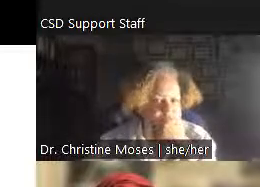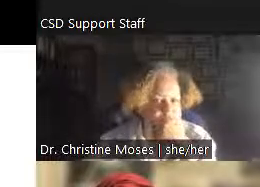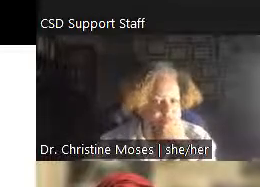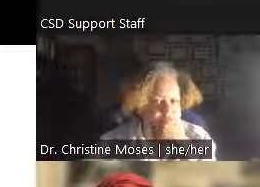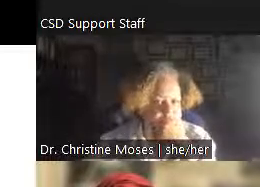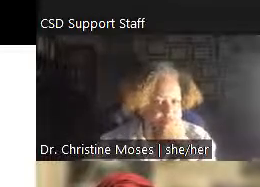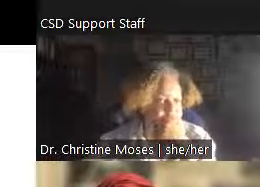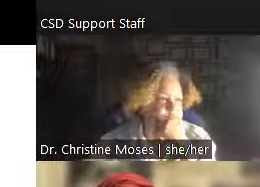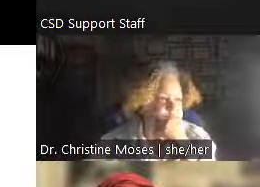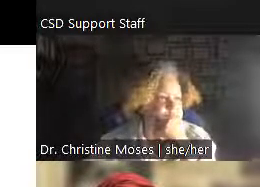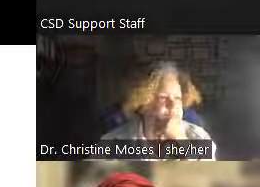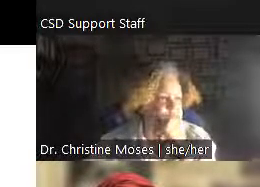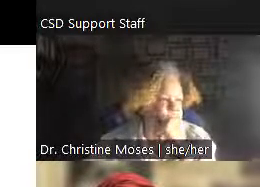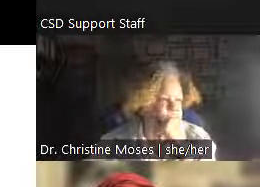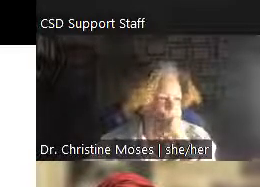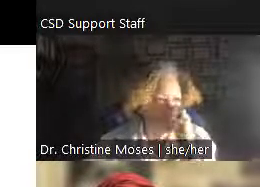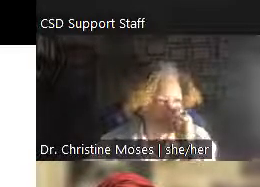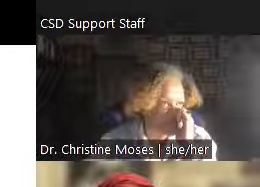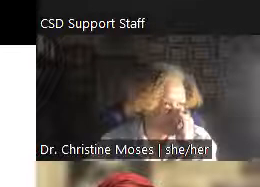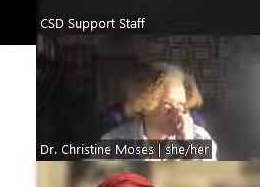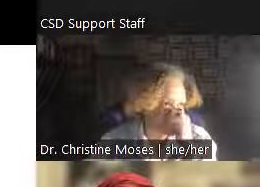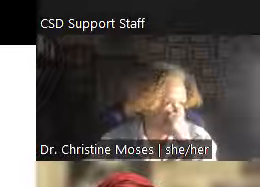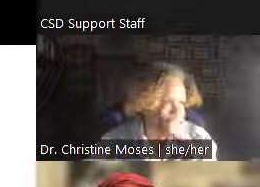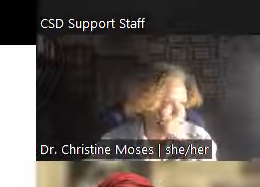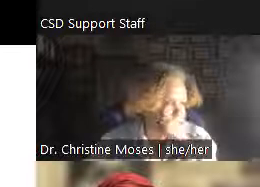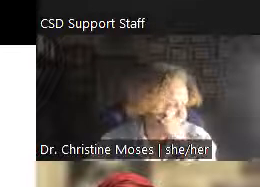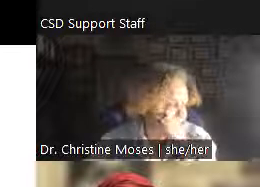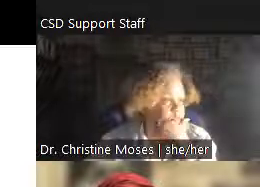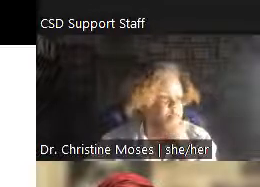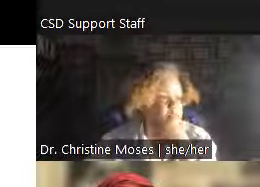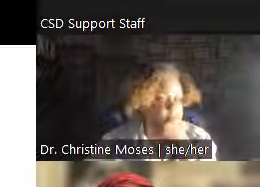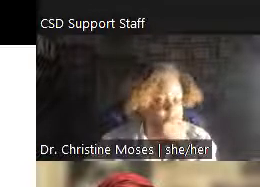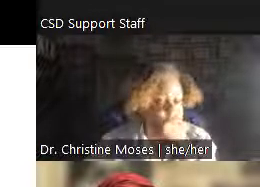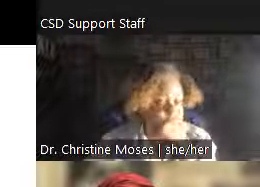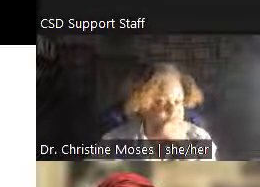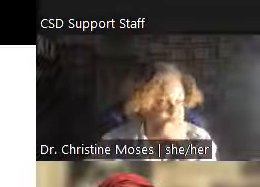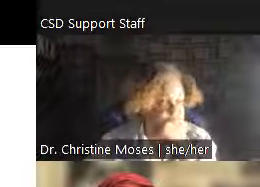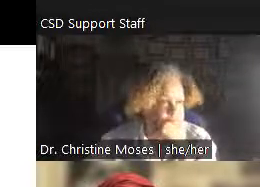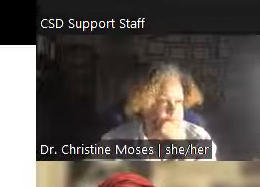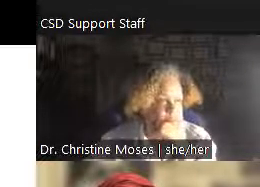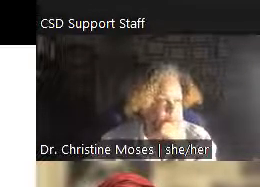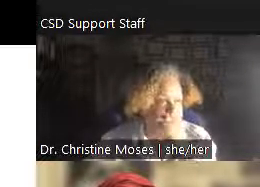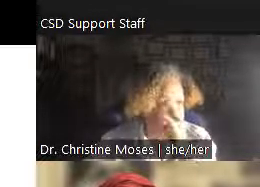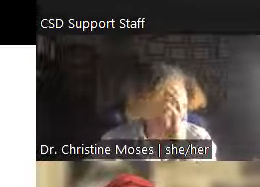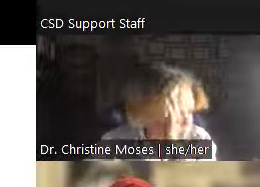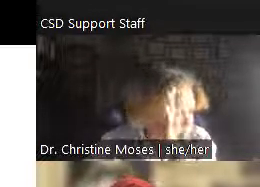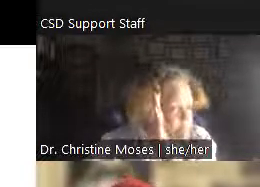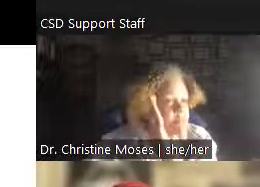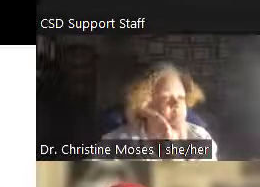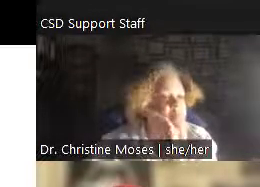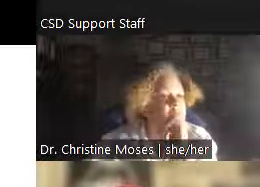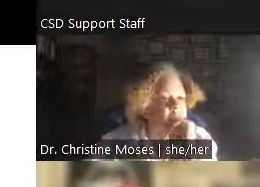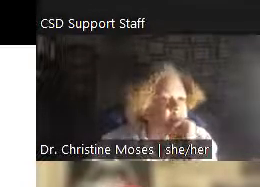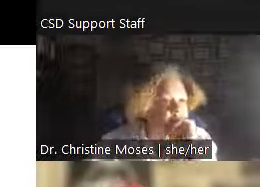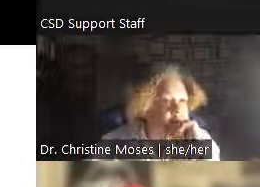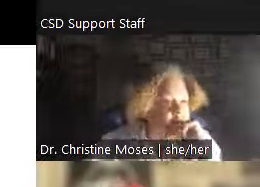media policy above it. And then, so that is the suggested language.